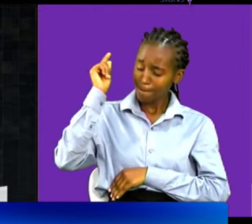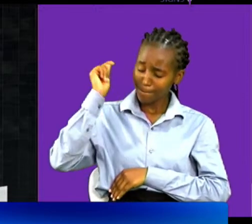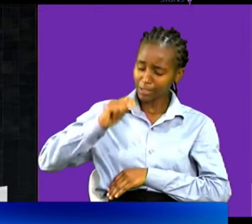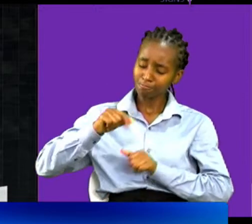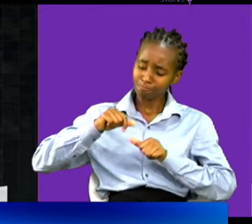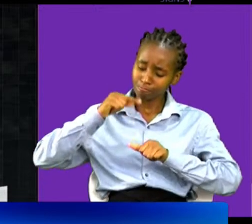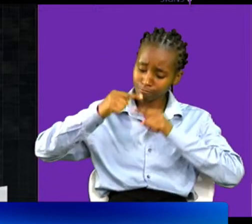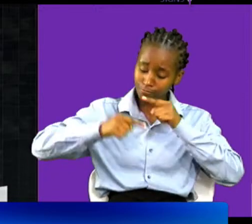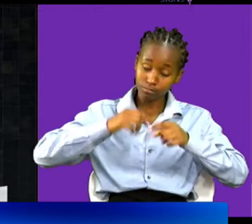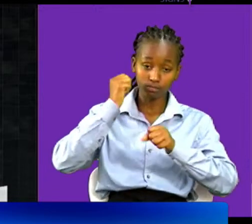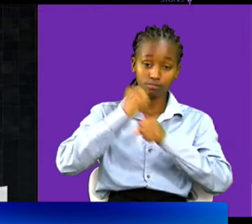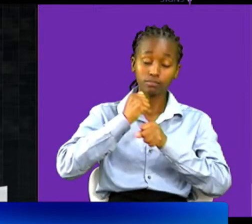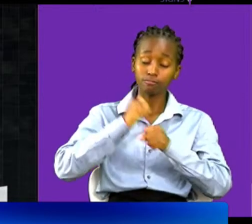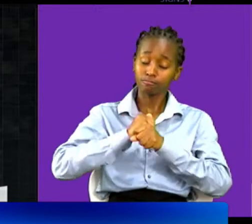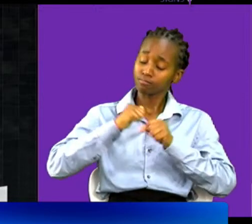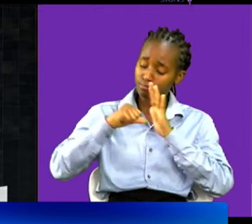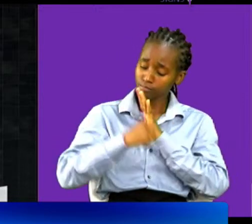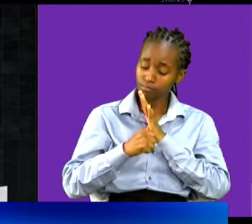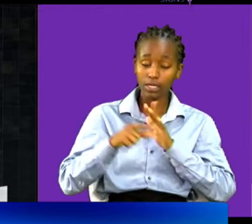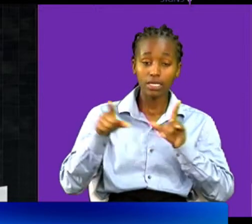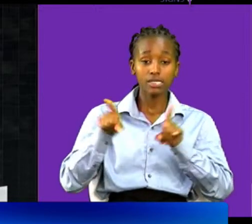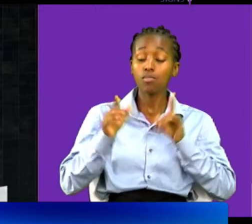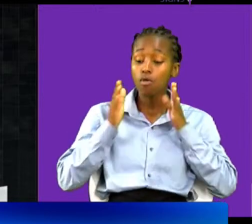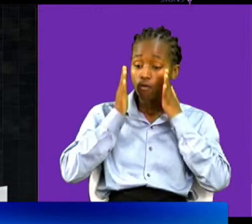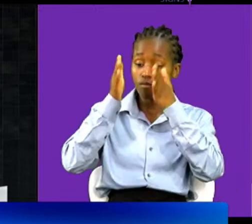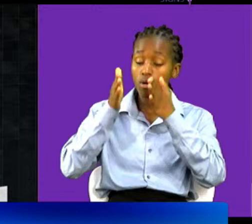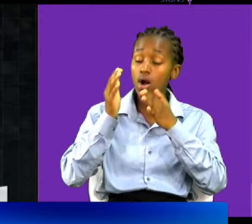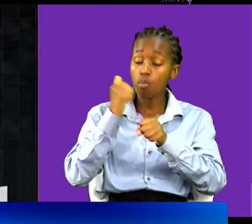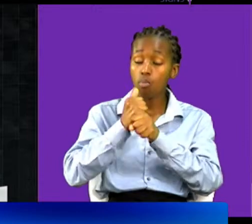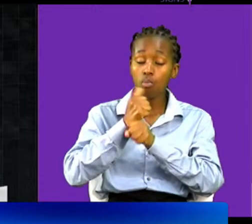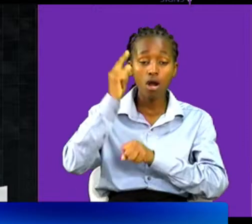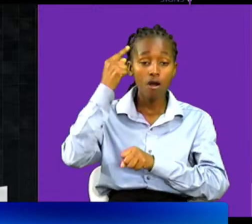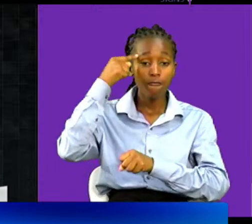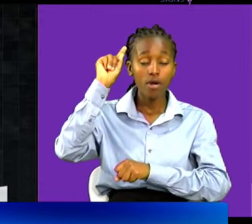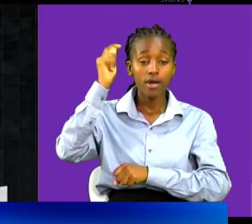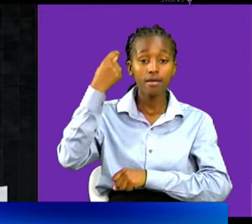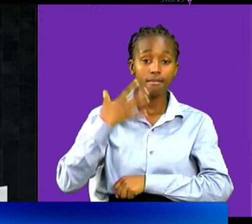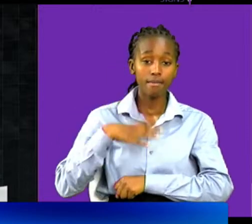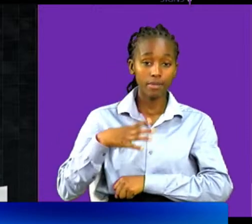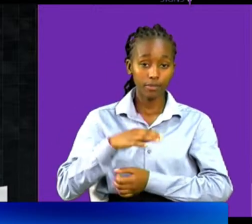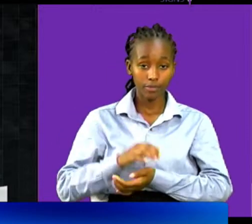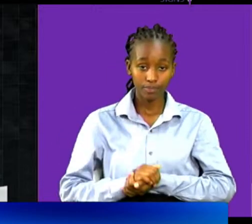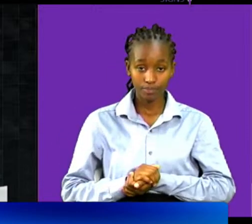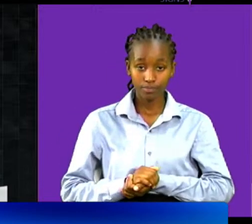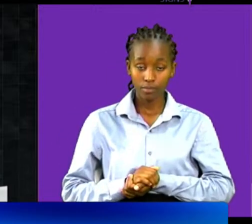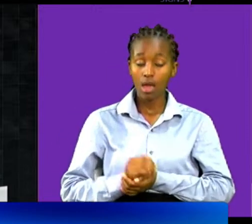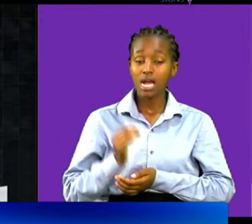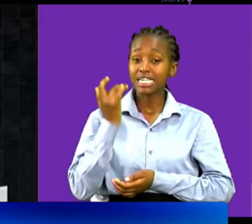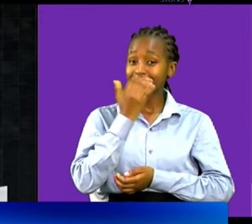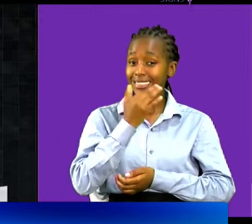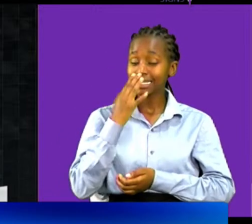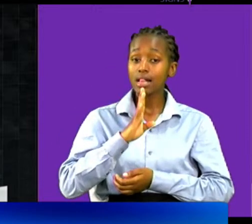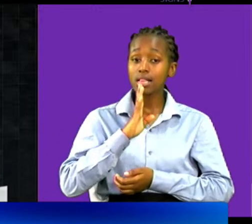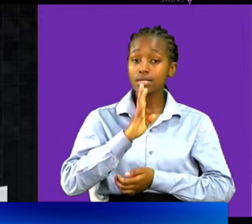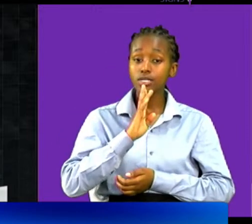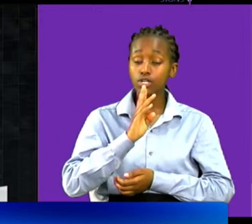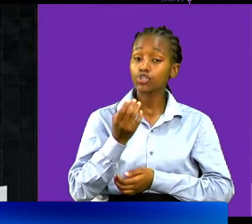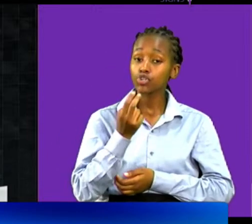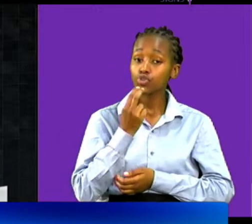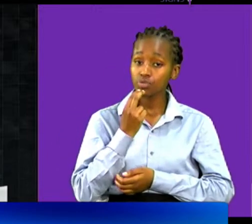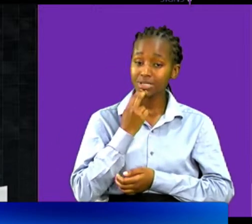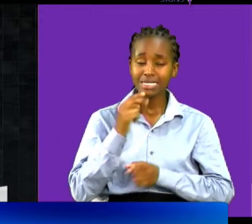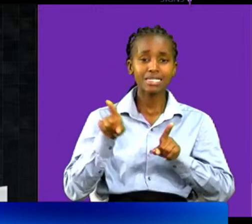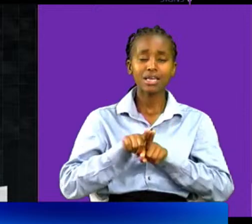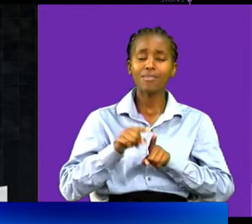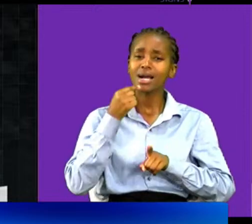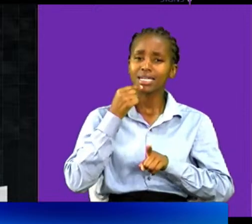on working for Kenyans. He was speaking on Tuesday and insisted that Ruto's employers are the people of